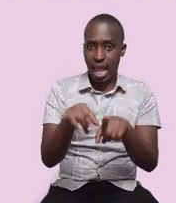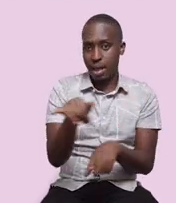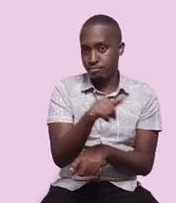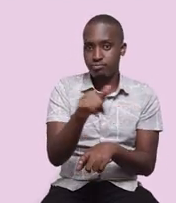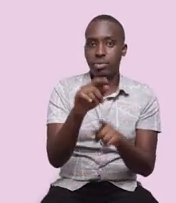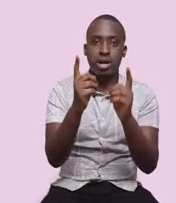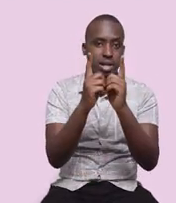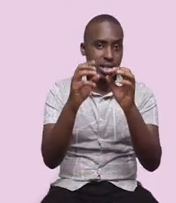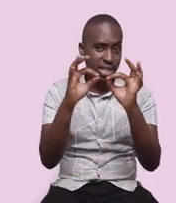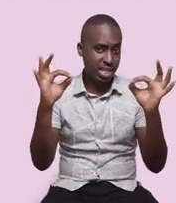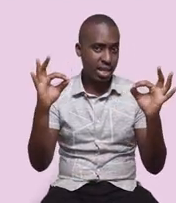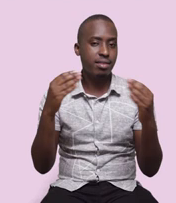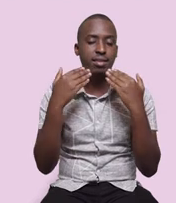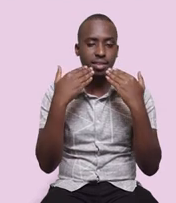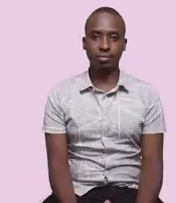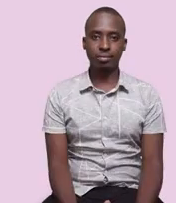distance. Wow, thank you.